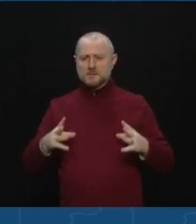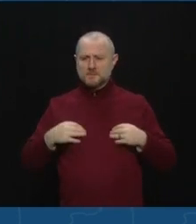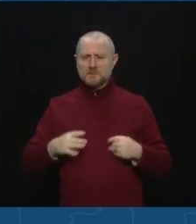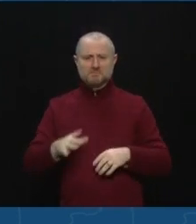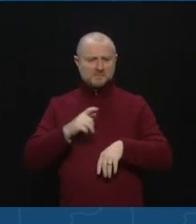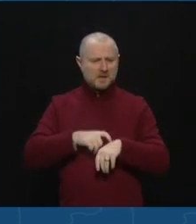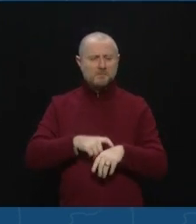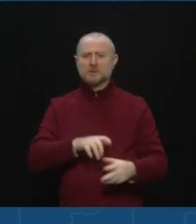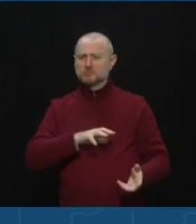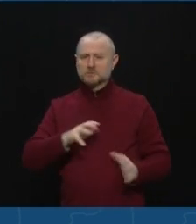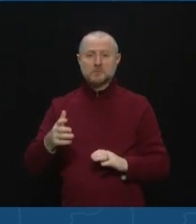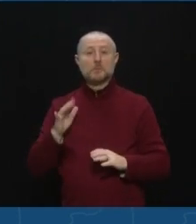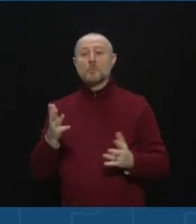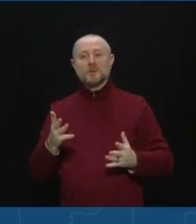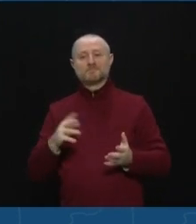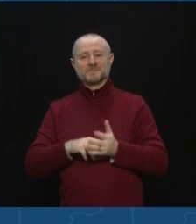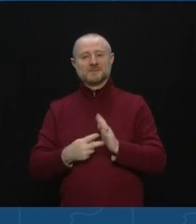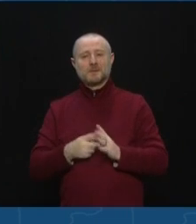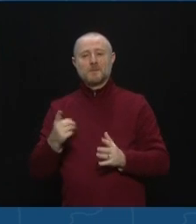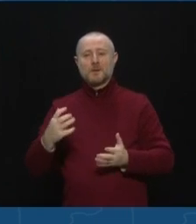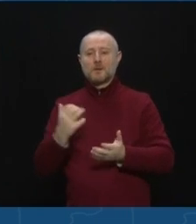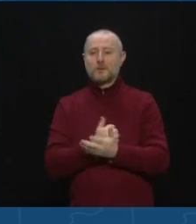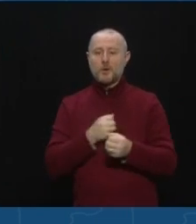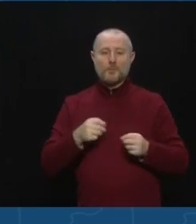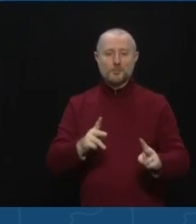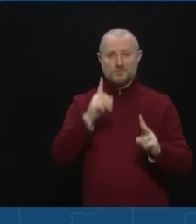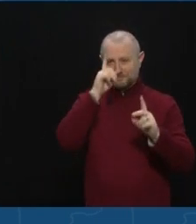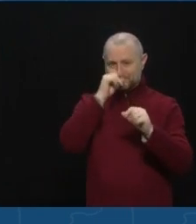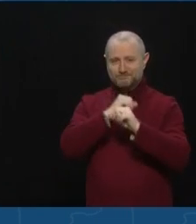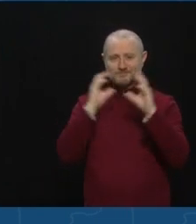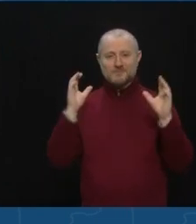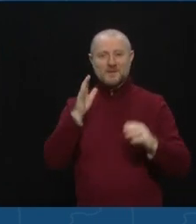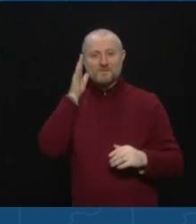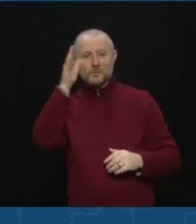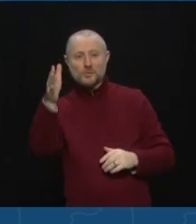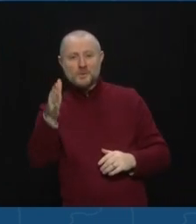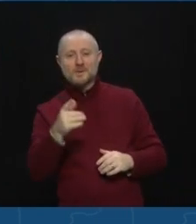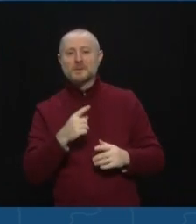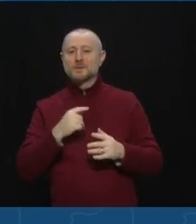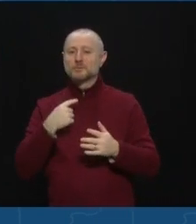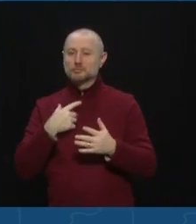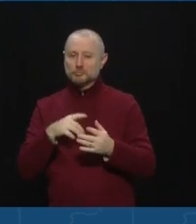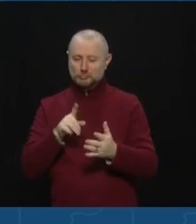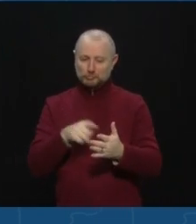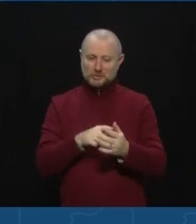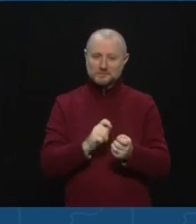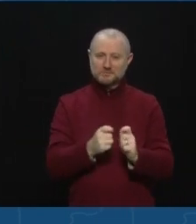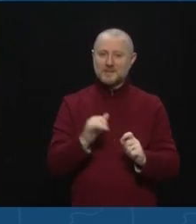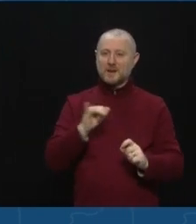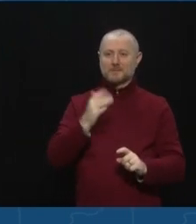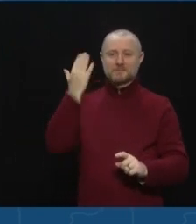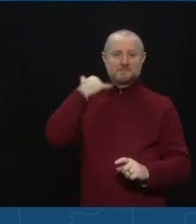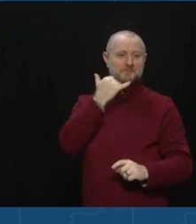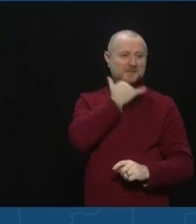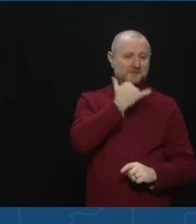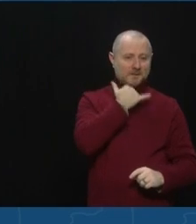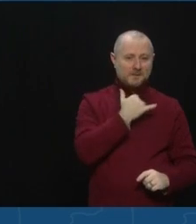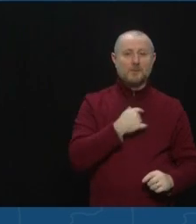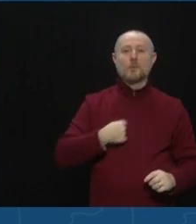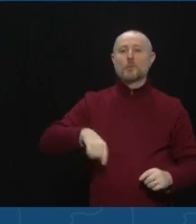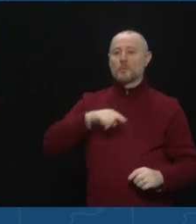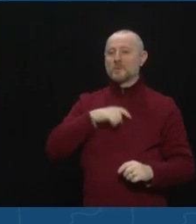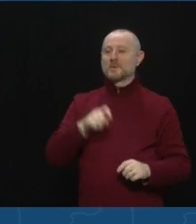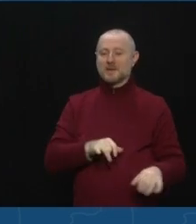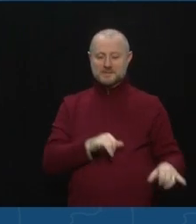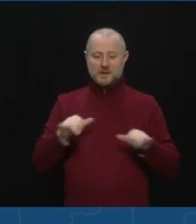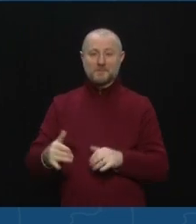to reimagine the future while correcting the mistakes of the past. And we must now have the same foresight and resolve